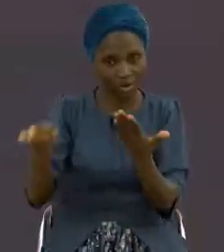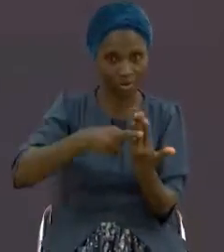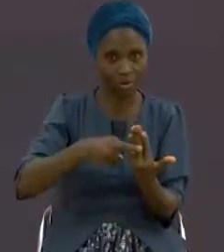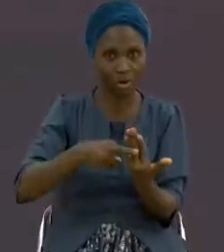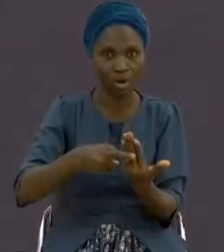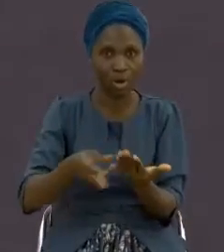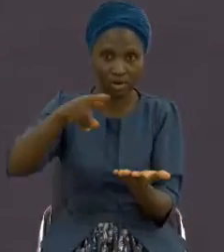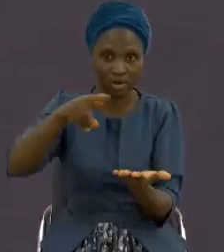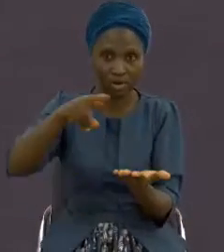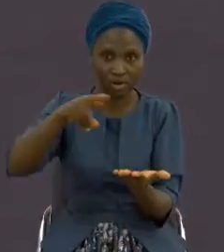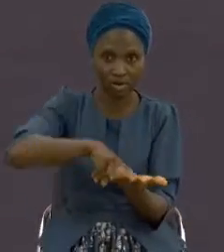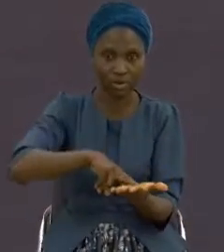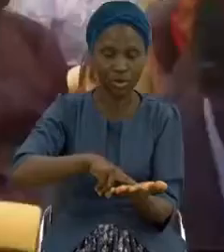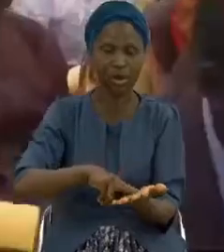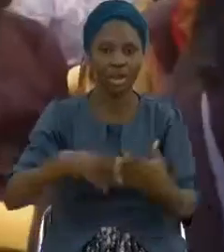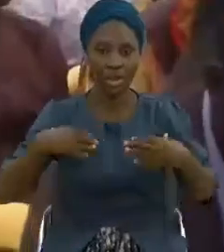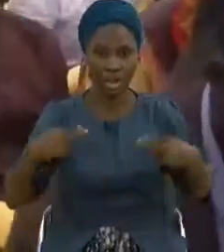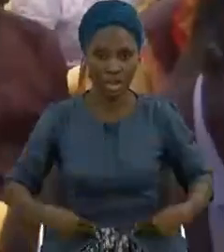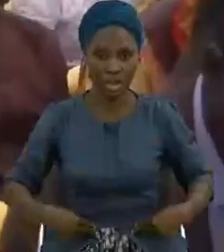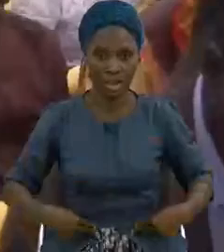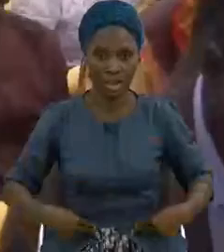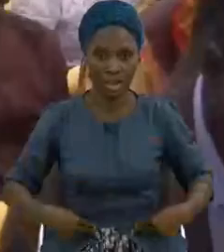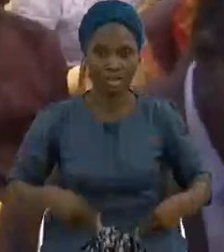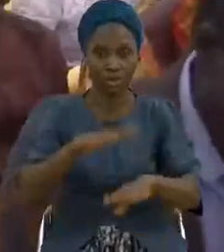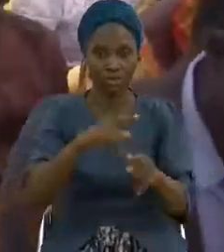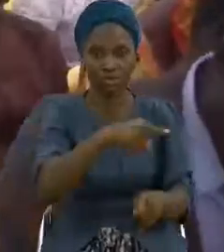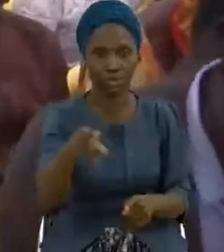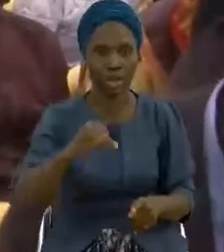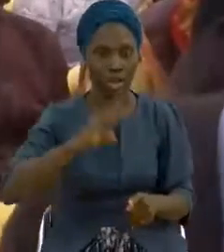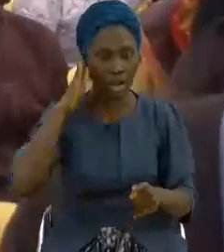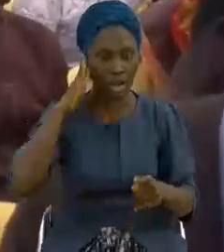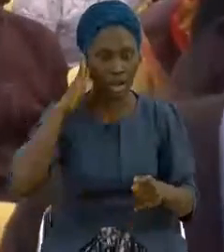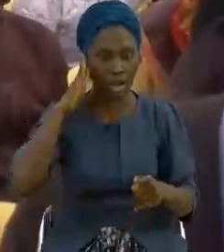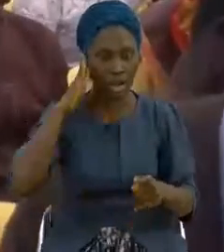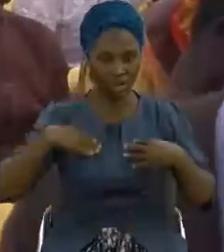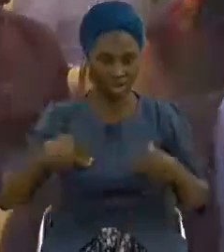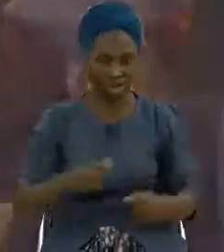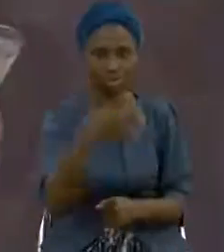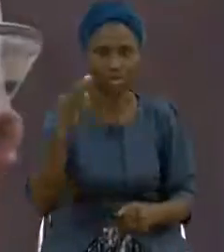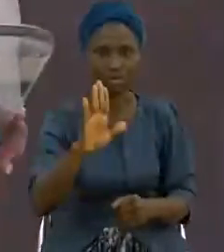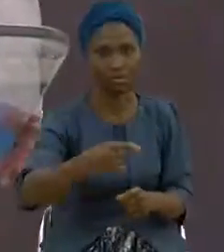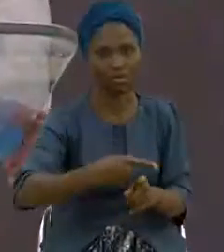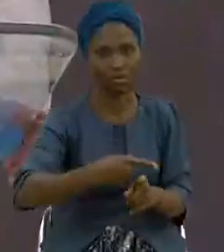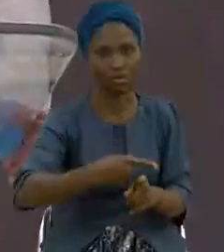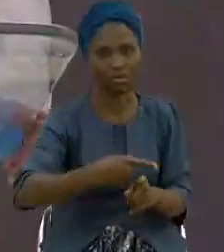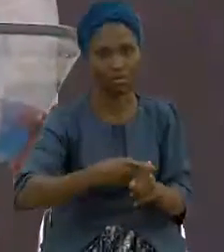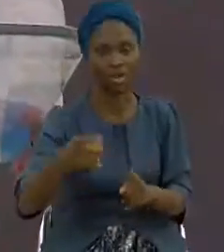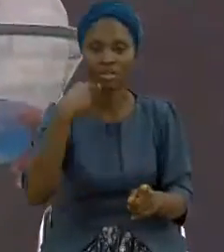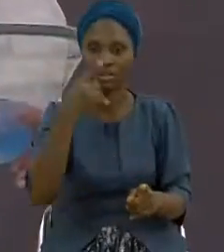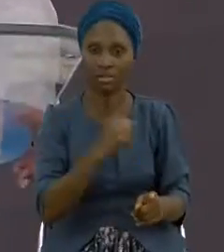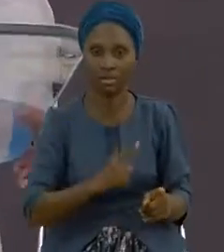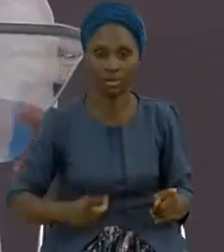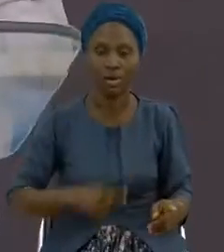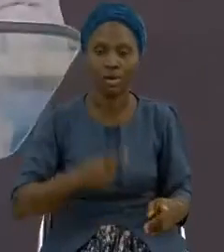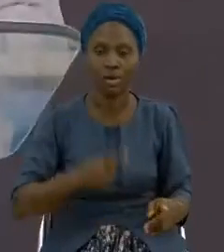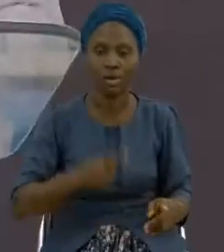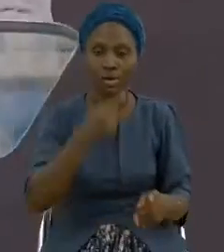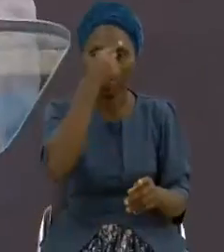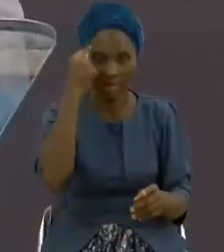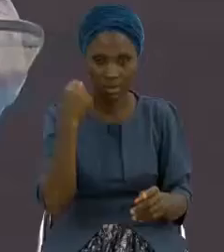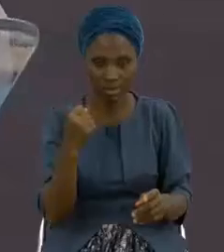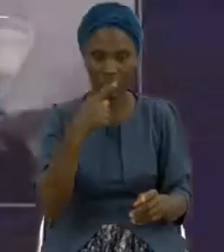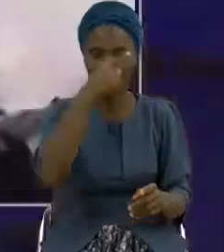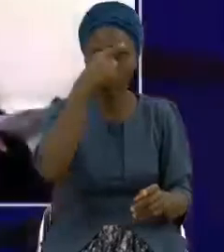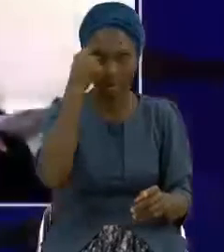thy wounds, says the Lord. Because they called thee an